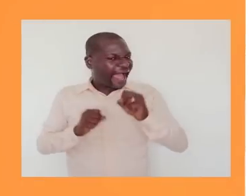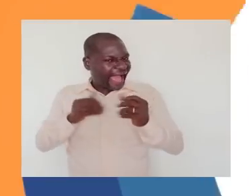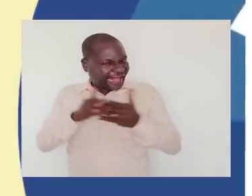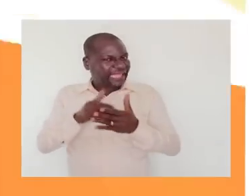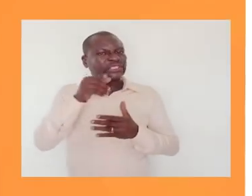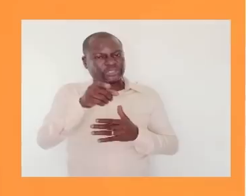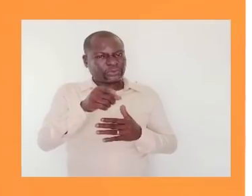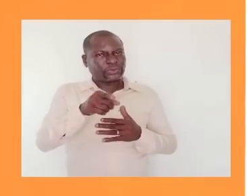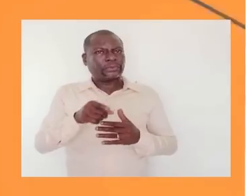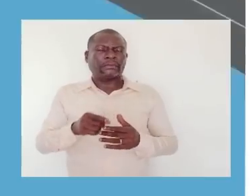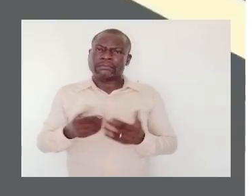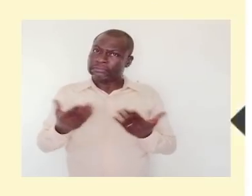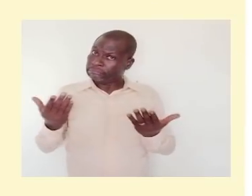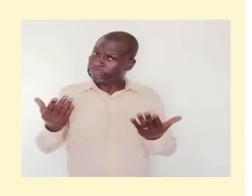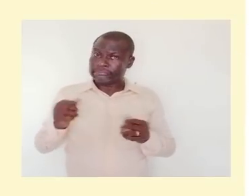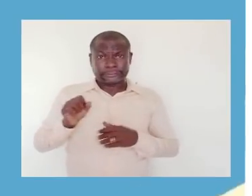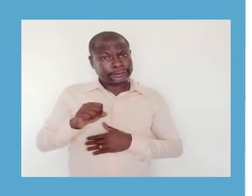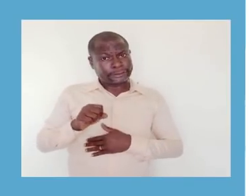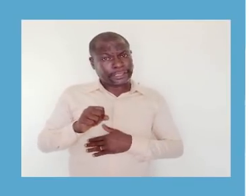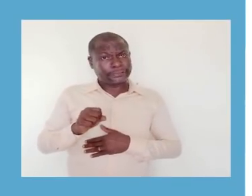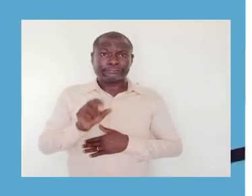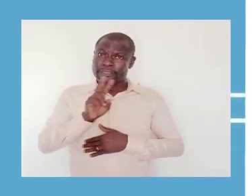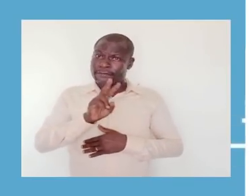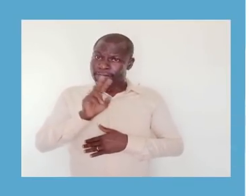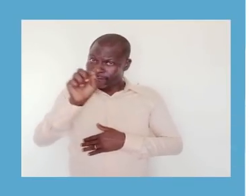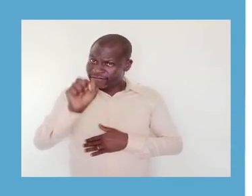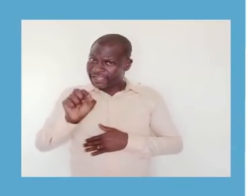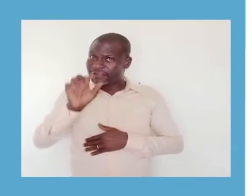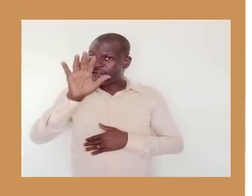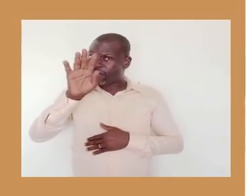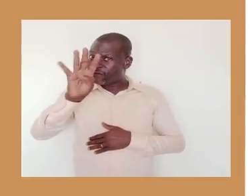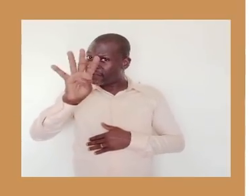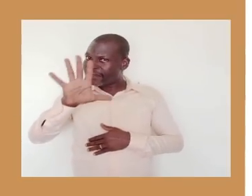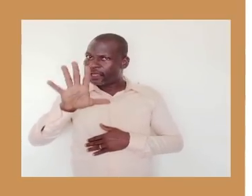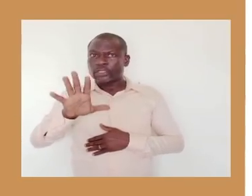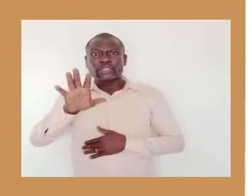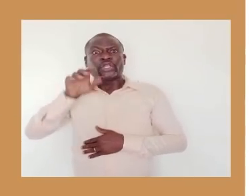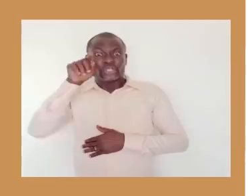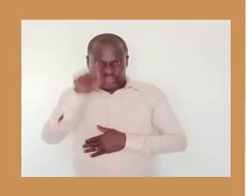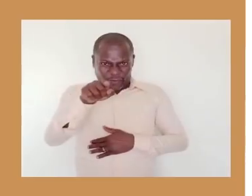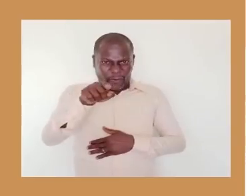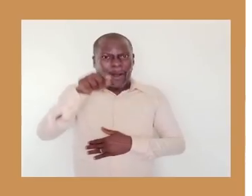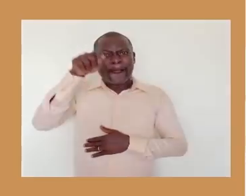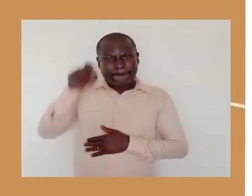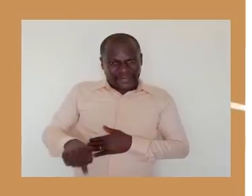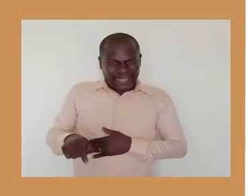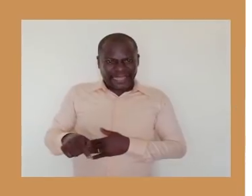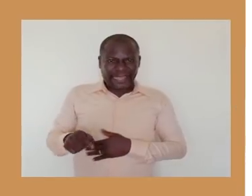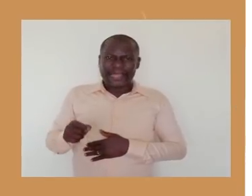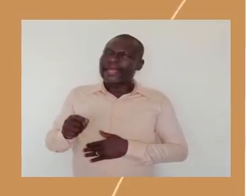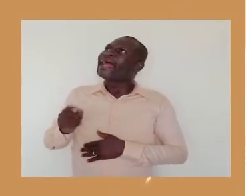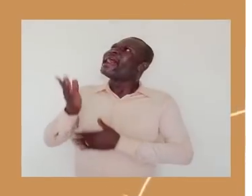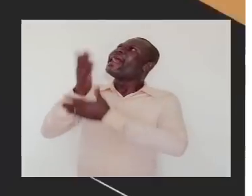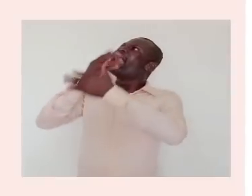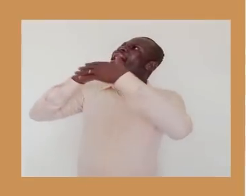you and persecute you. Verse 45, that you may be sons of